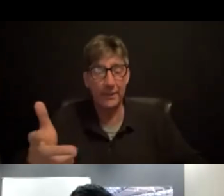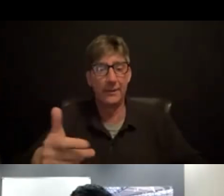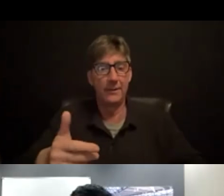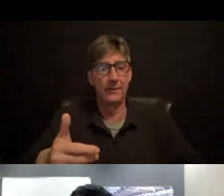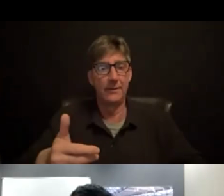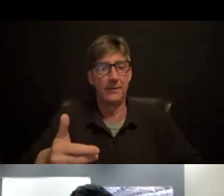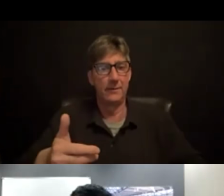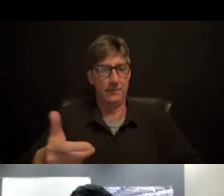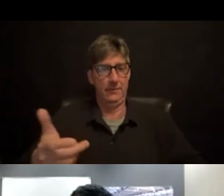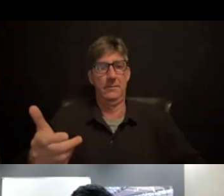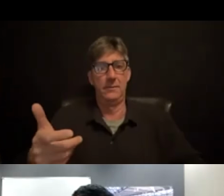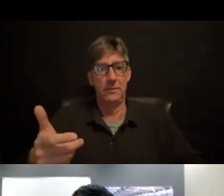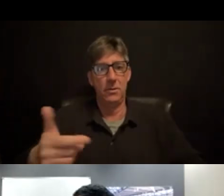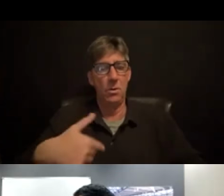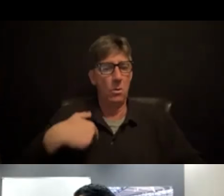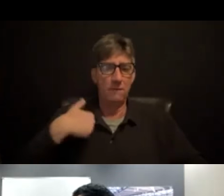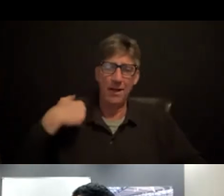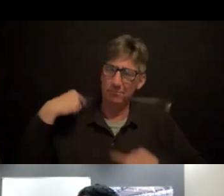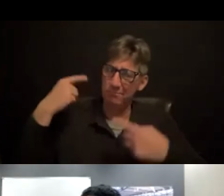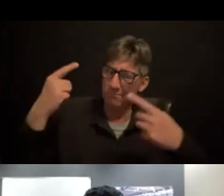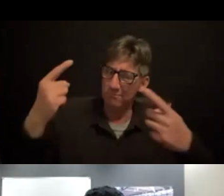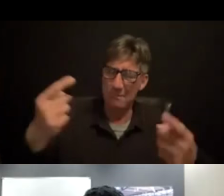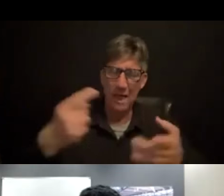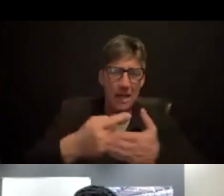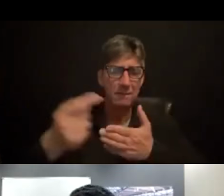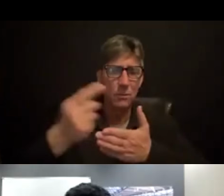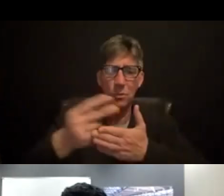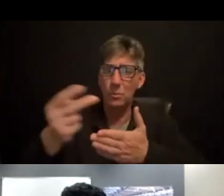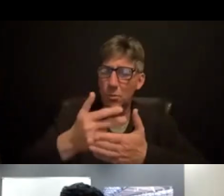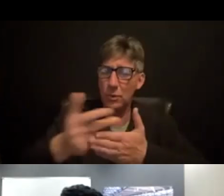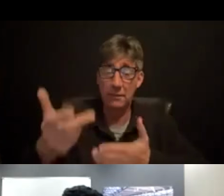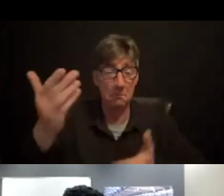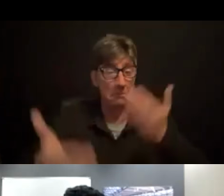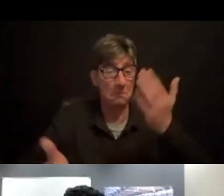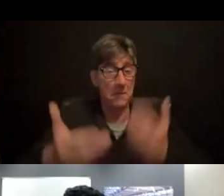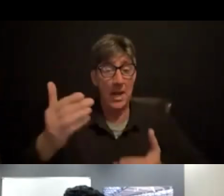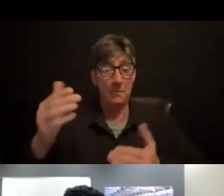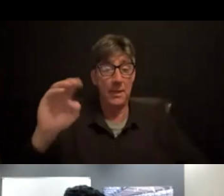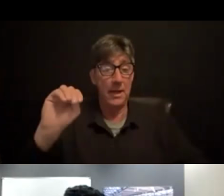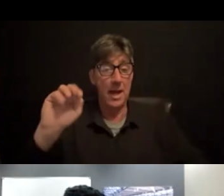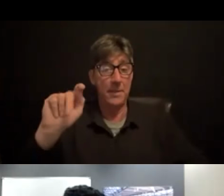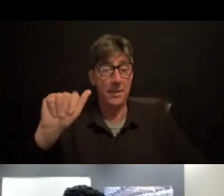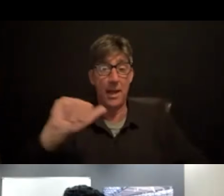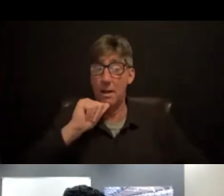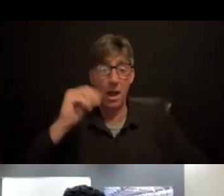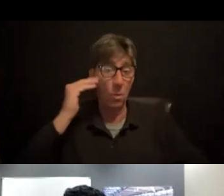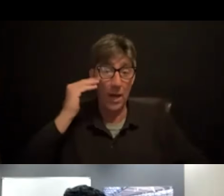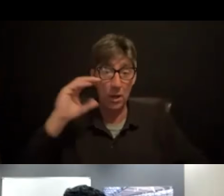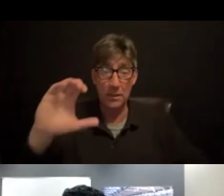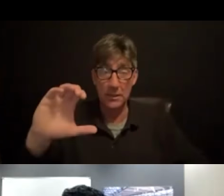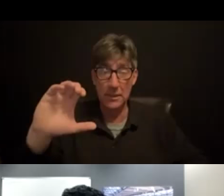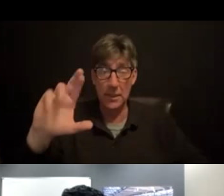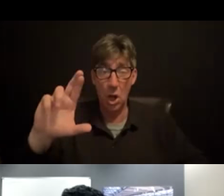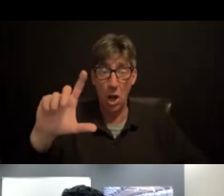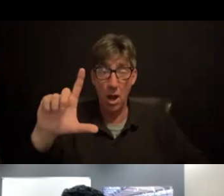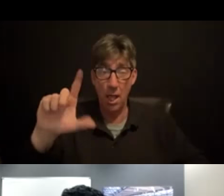until maybe the last few days or the last few weeks that the MBTA may not be aware that while CRLS has been operating in a hybrid schedule,